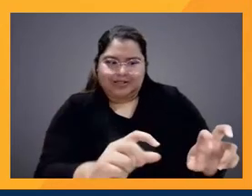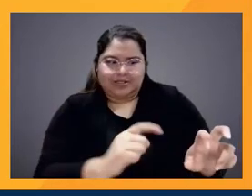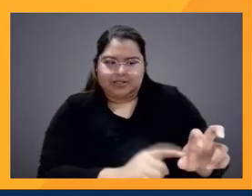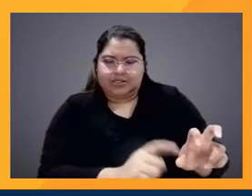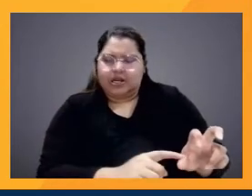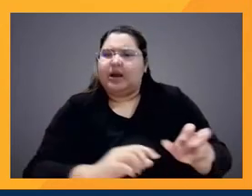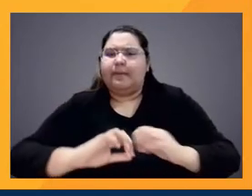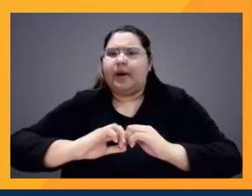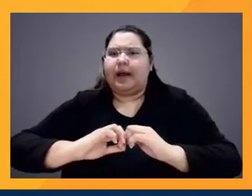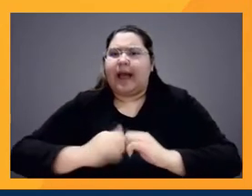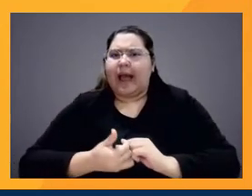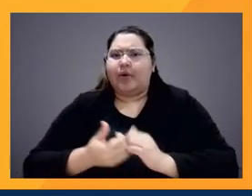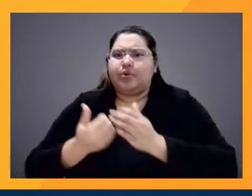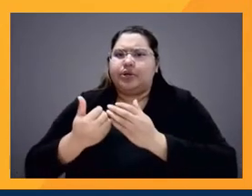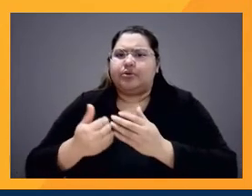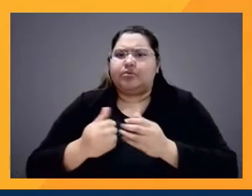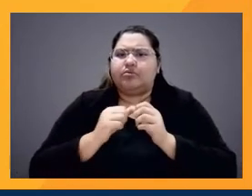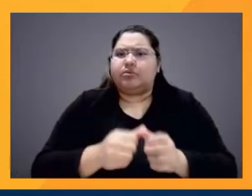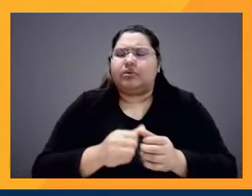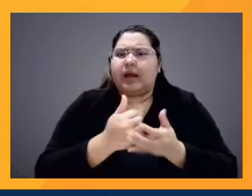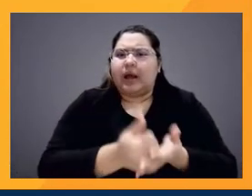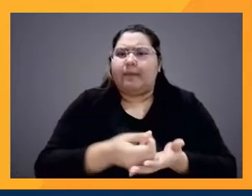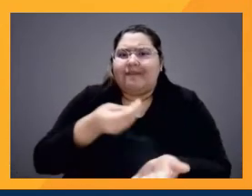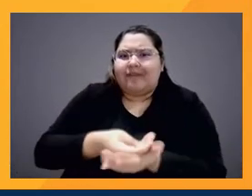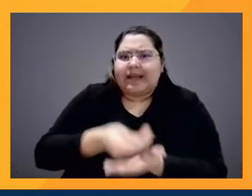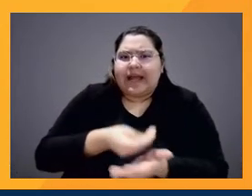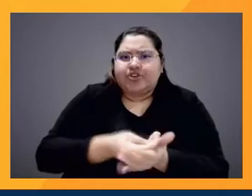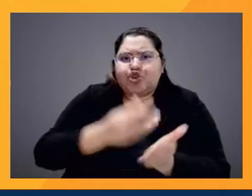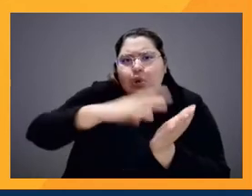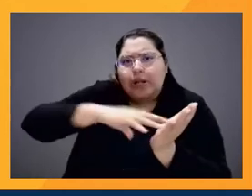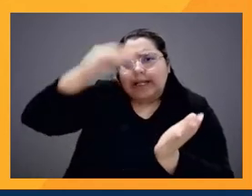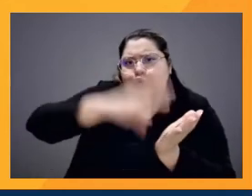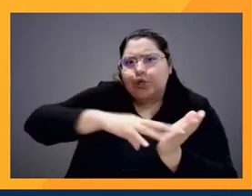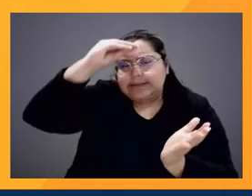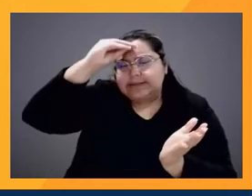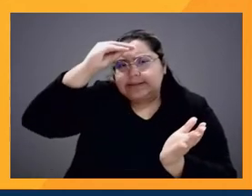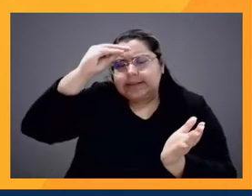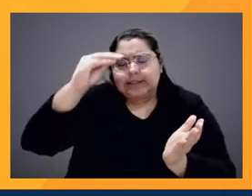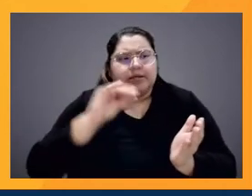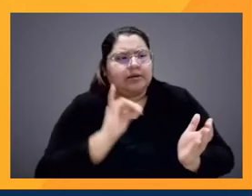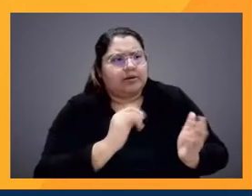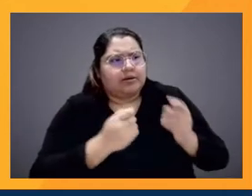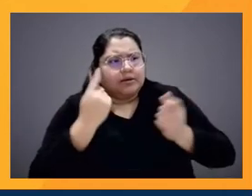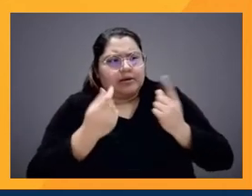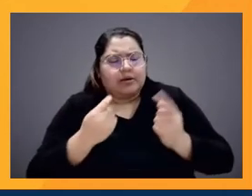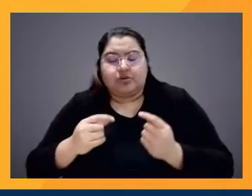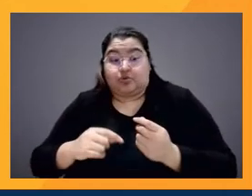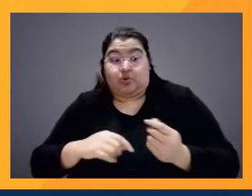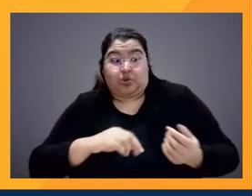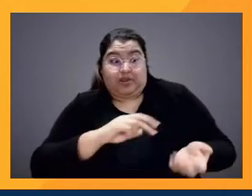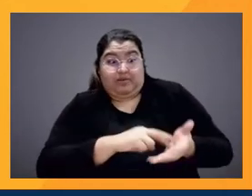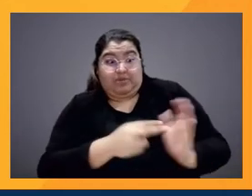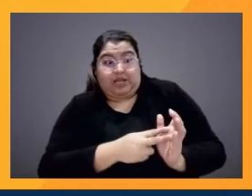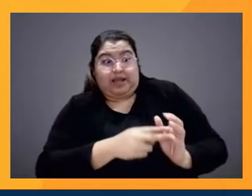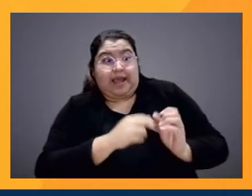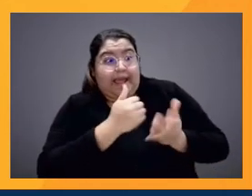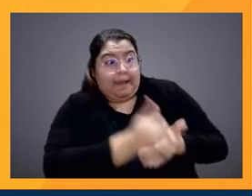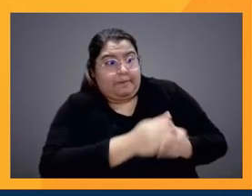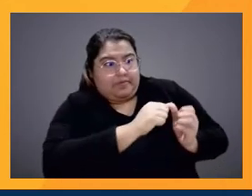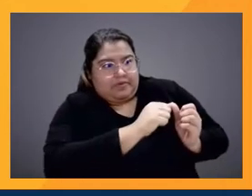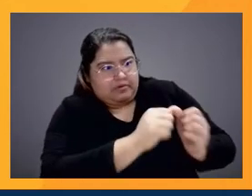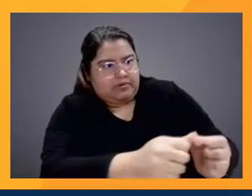the US economy in particular. Our intent is to use that data really to engage with policymakers, decision makers, many of whom I think are reflected